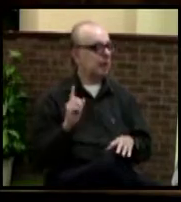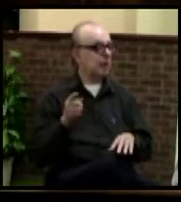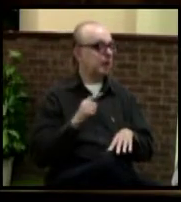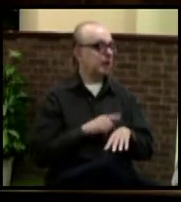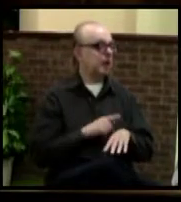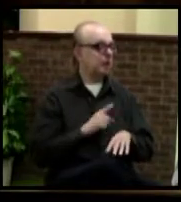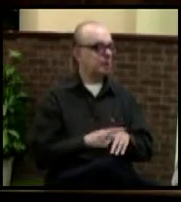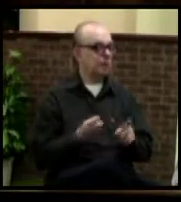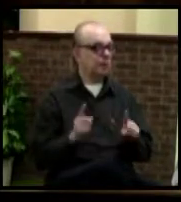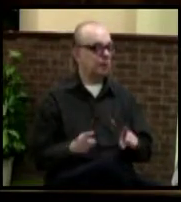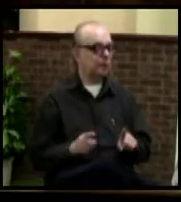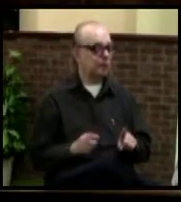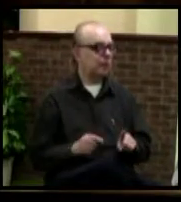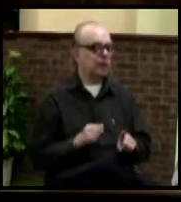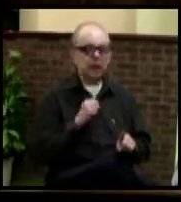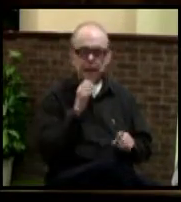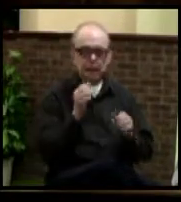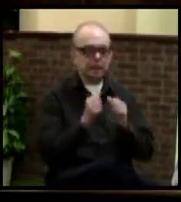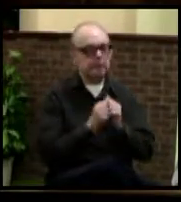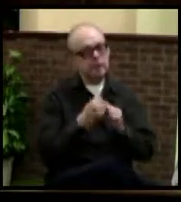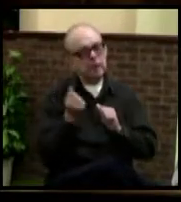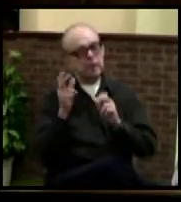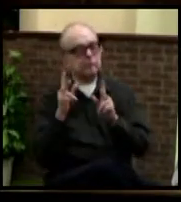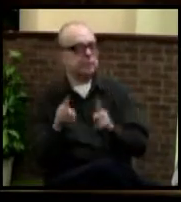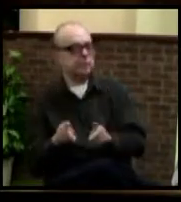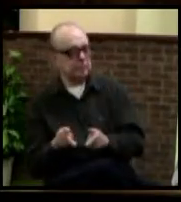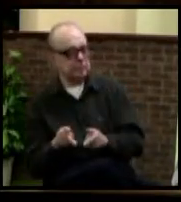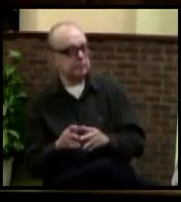are times when you're not together with